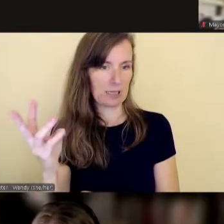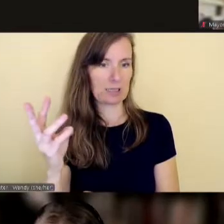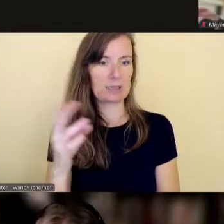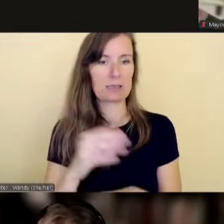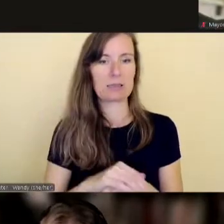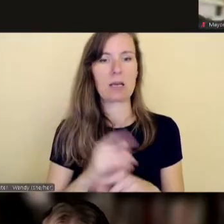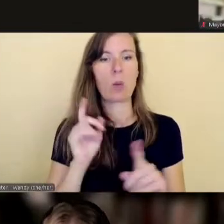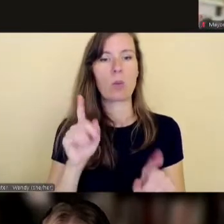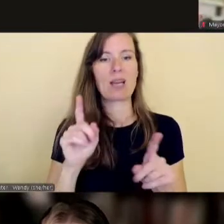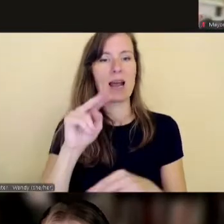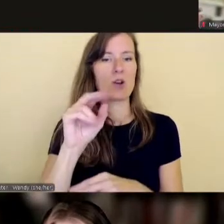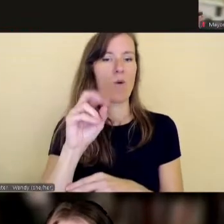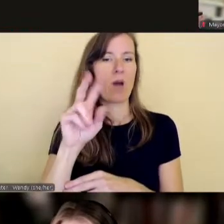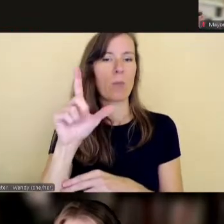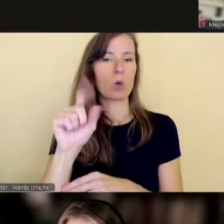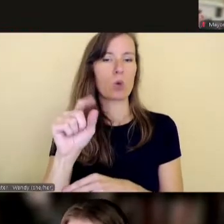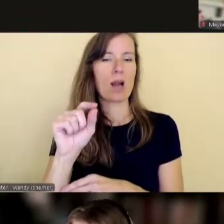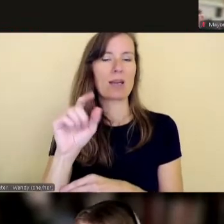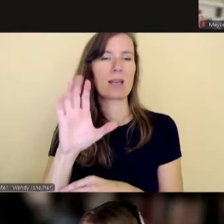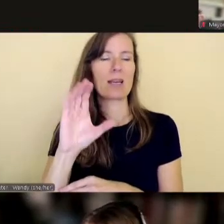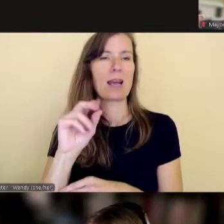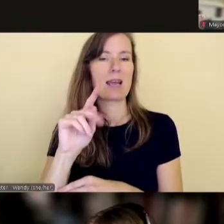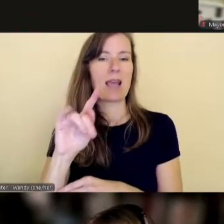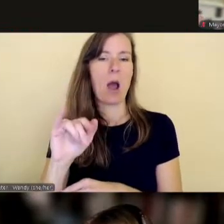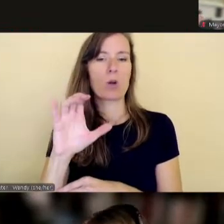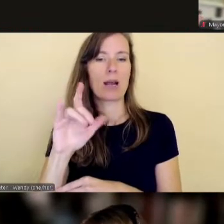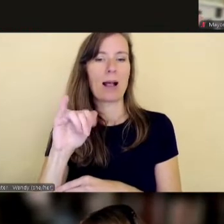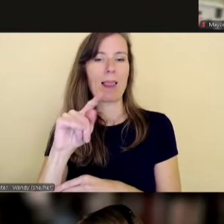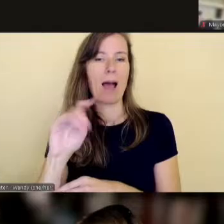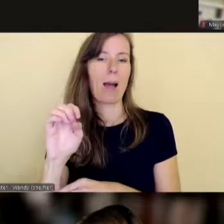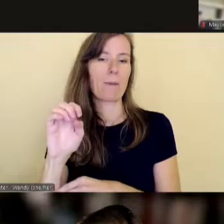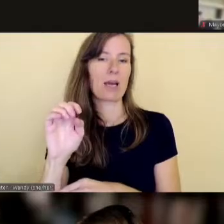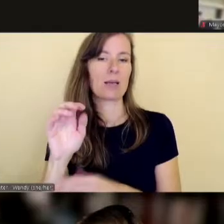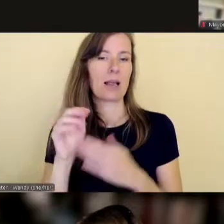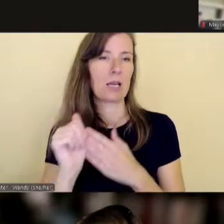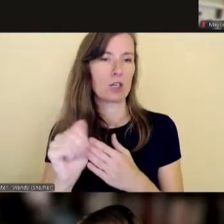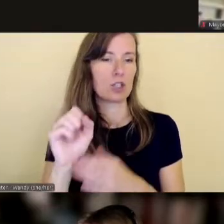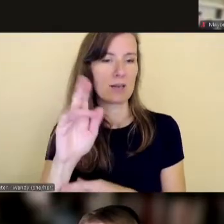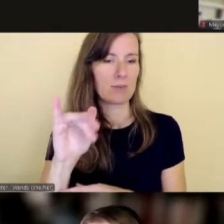you. Thank you, Ms. Salem. That's very helpful.